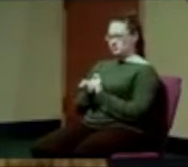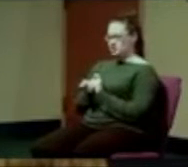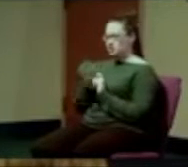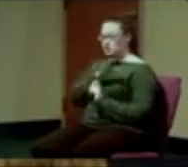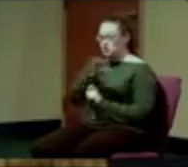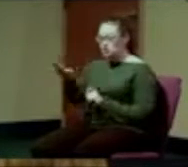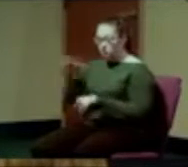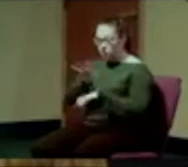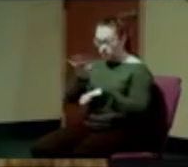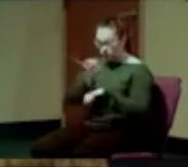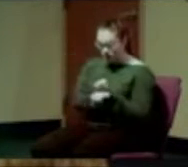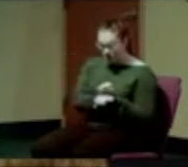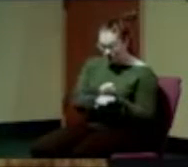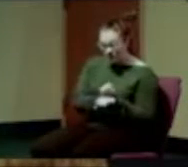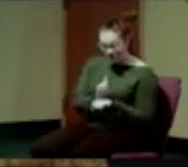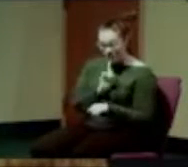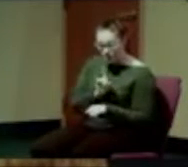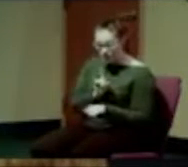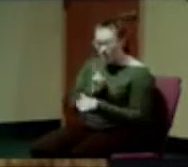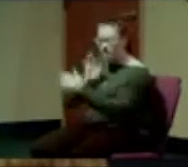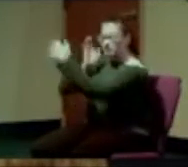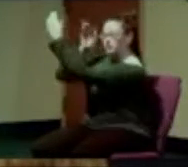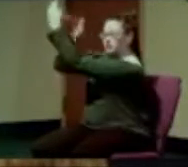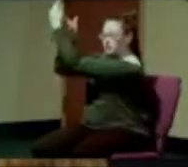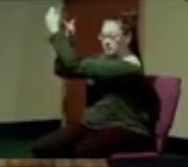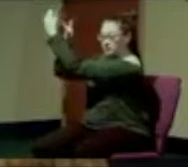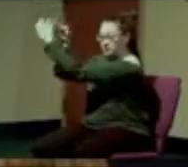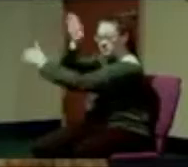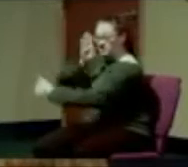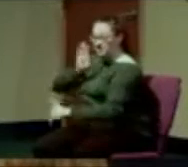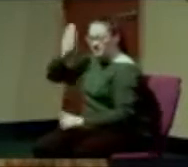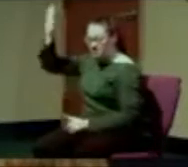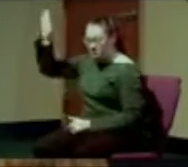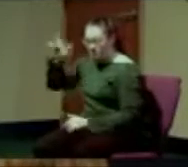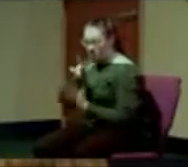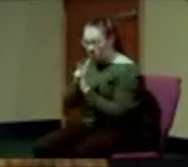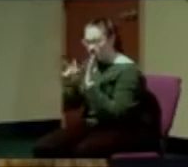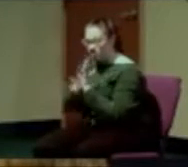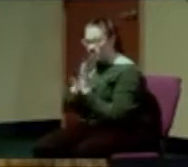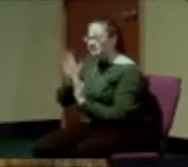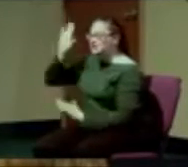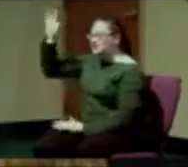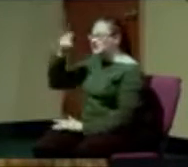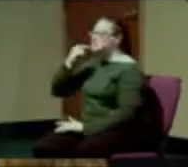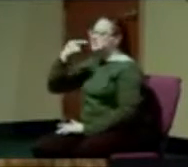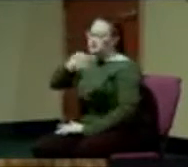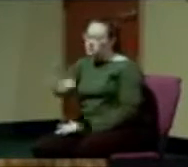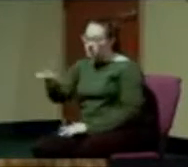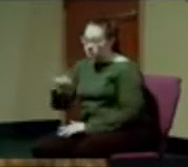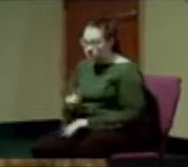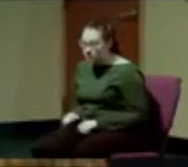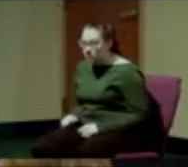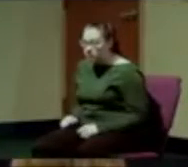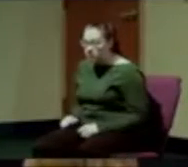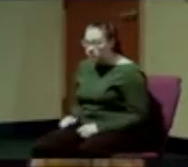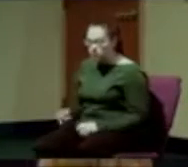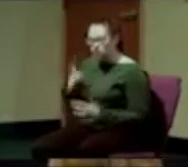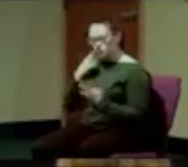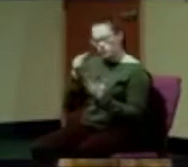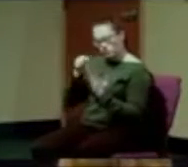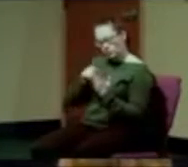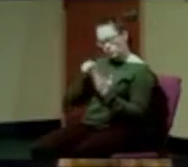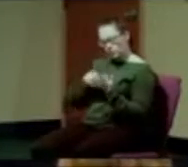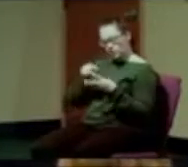traditions that are transgressing God's law and God's commandment. And as you read through the Gospels, one of the things that I have come to